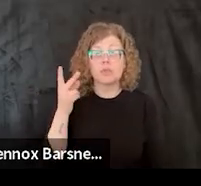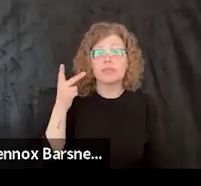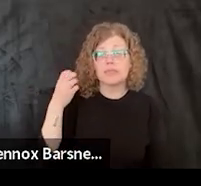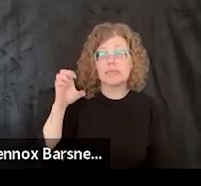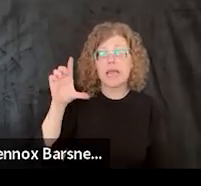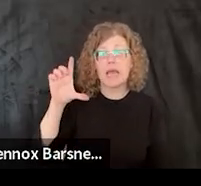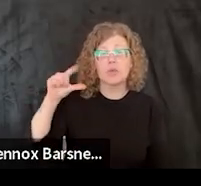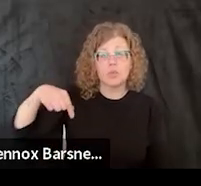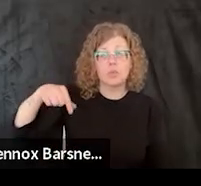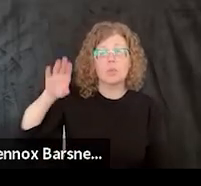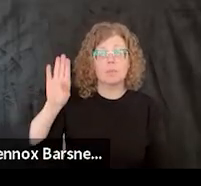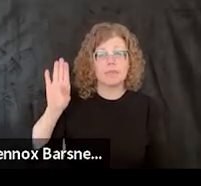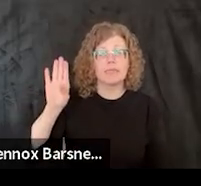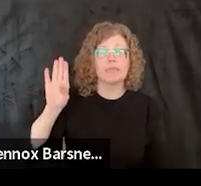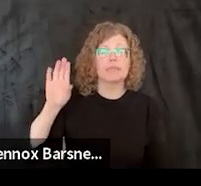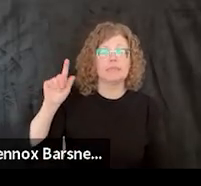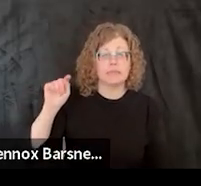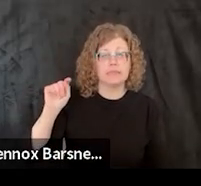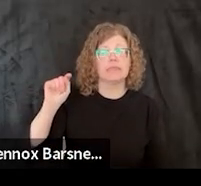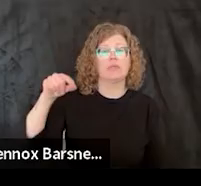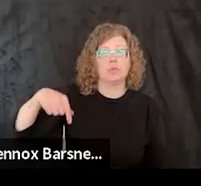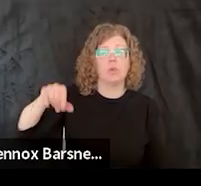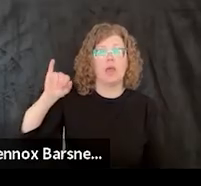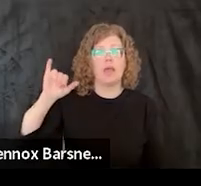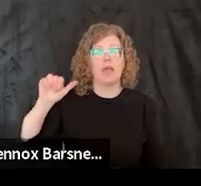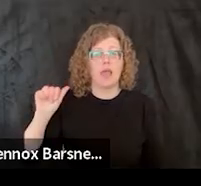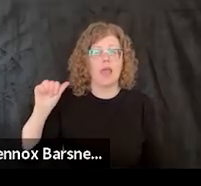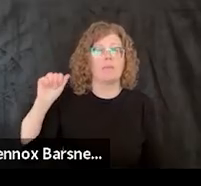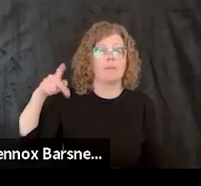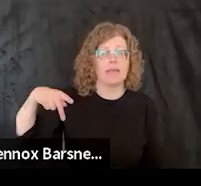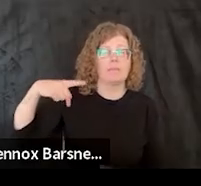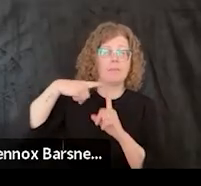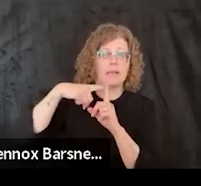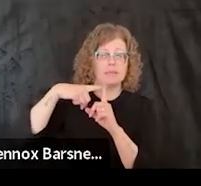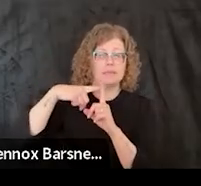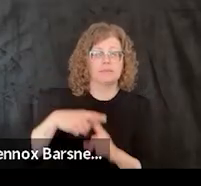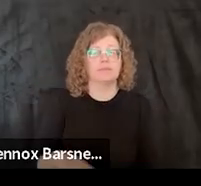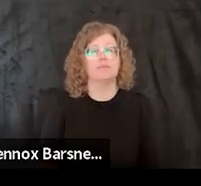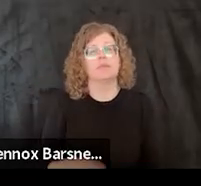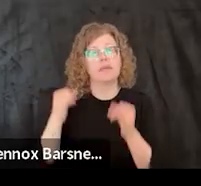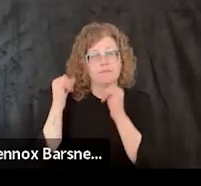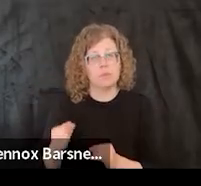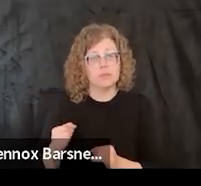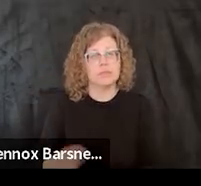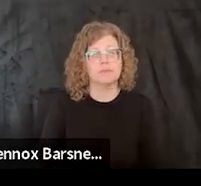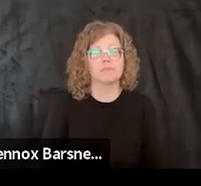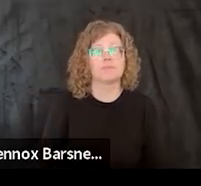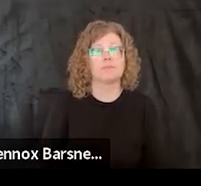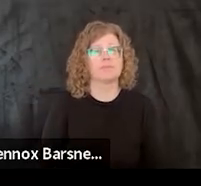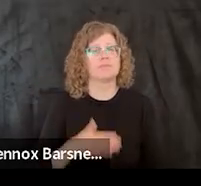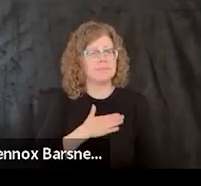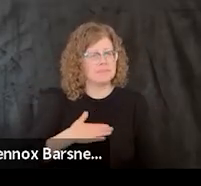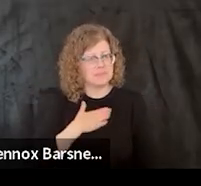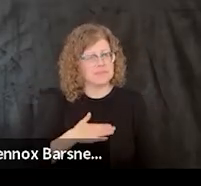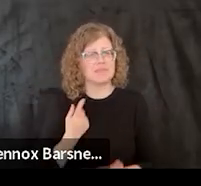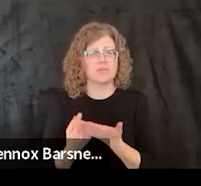LGBTQIAP+ individuals. For details, please refer to the Equity Priority Group's description in the application and